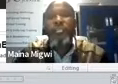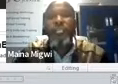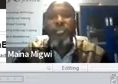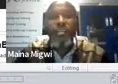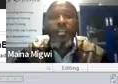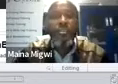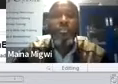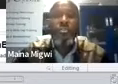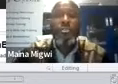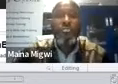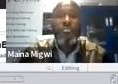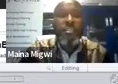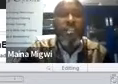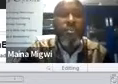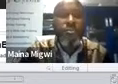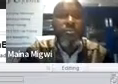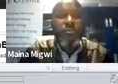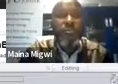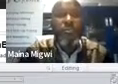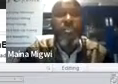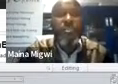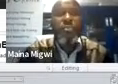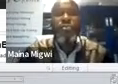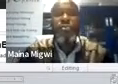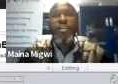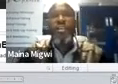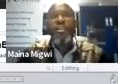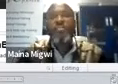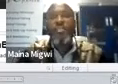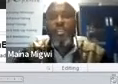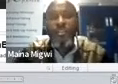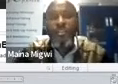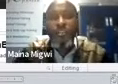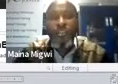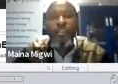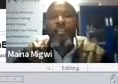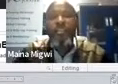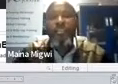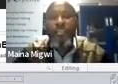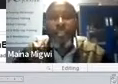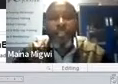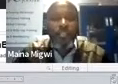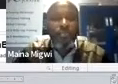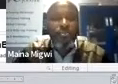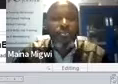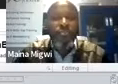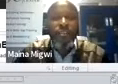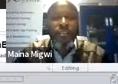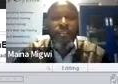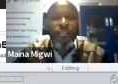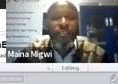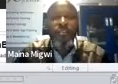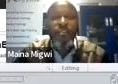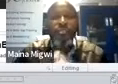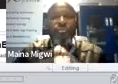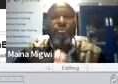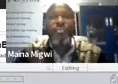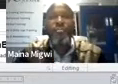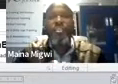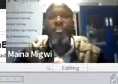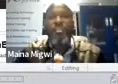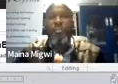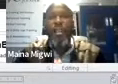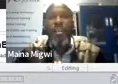appeal on specified grounds. The rules are adversarial, and the rules